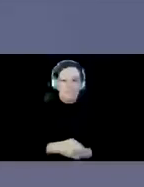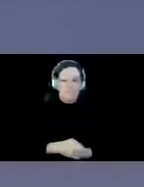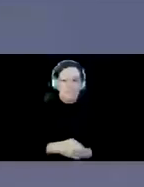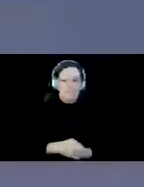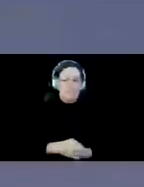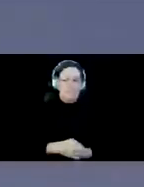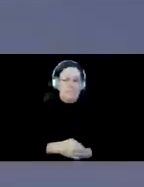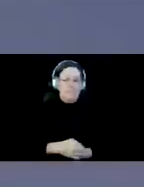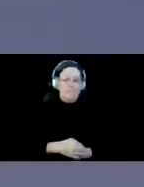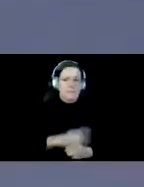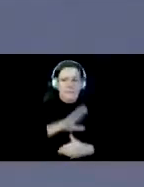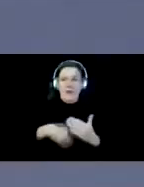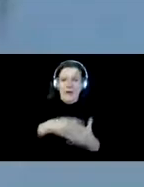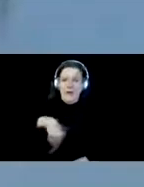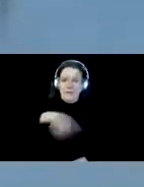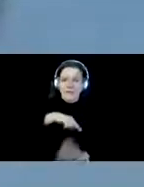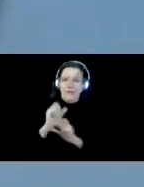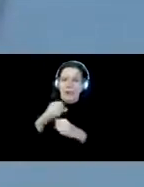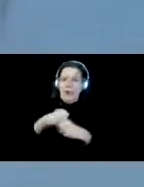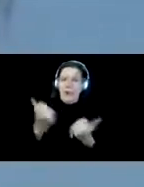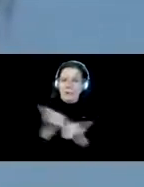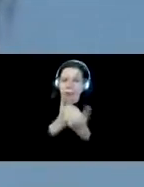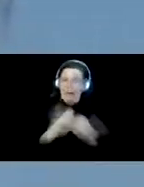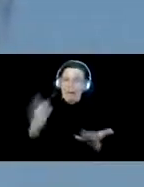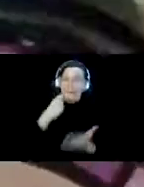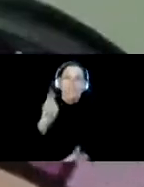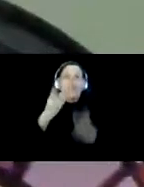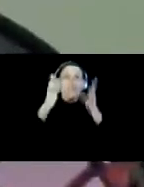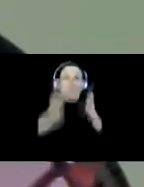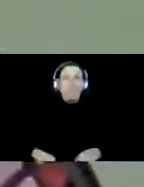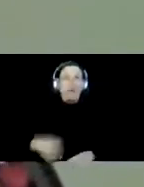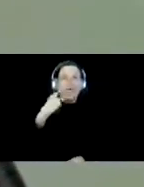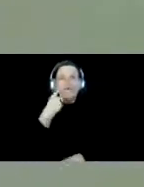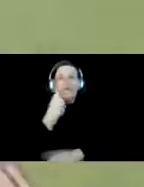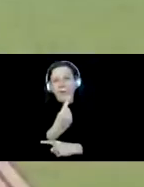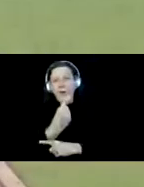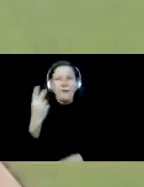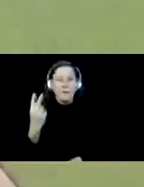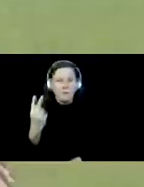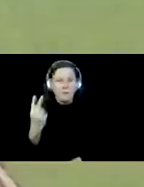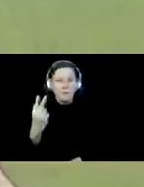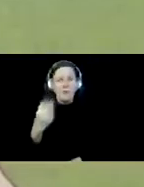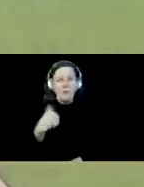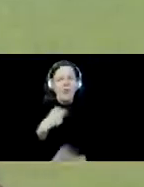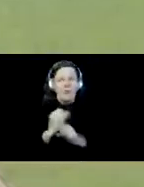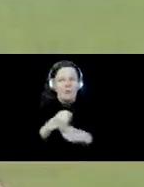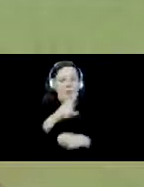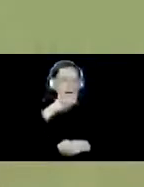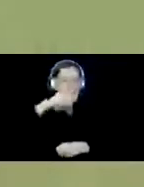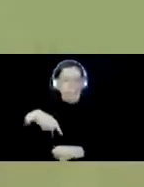And don't we all make everything just for one person? Just for one or two? I make it for you. Right?